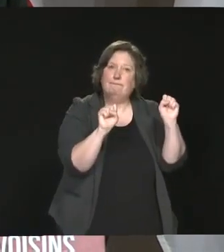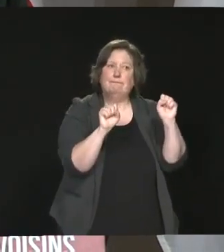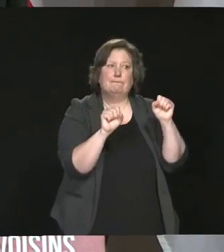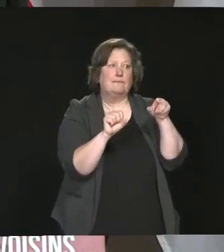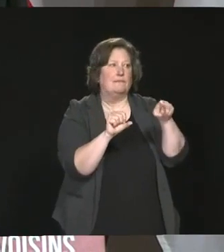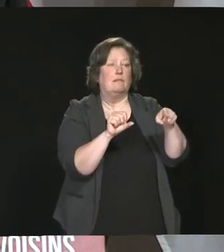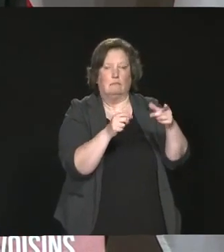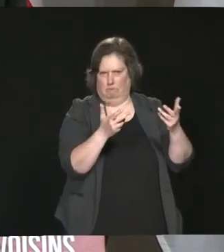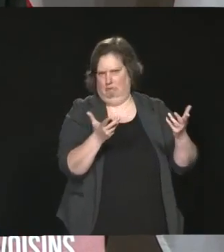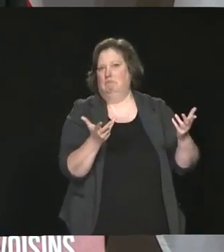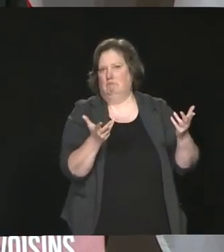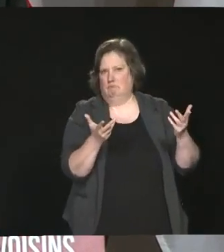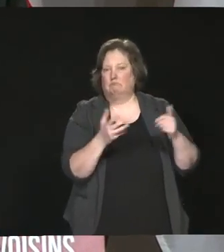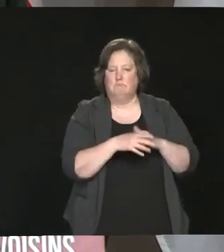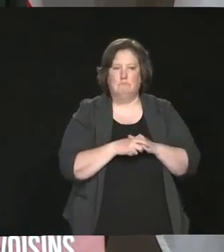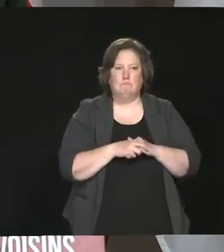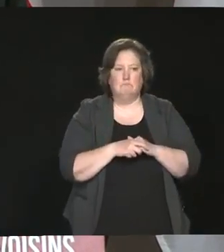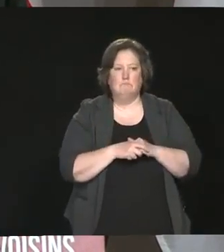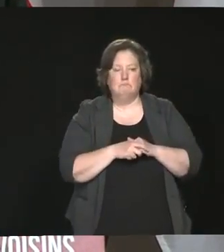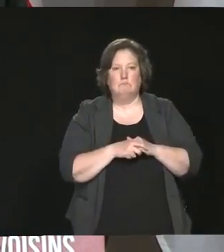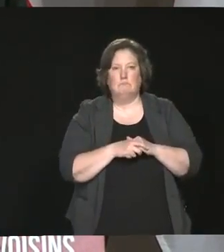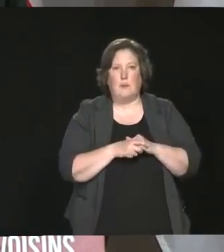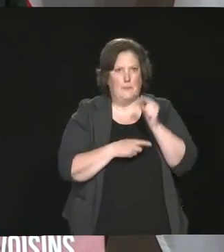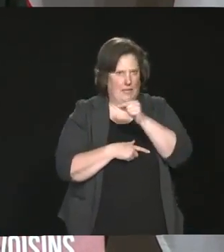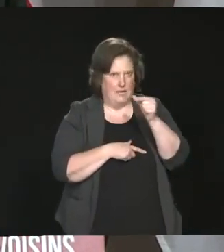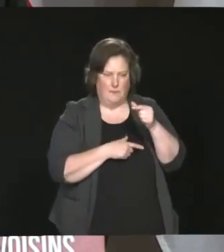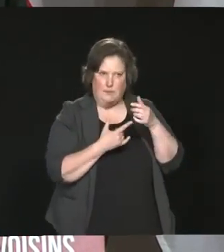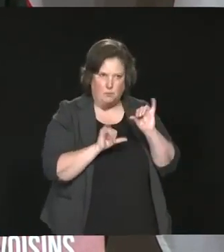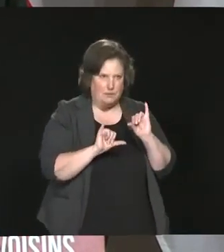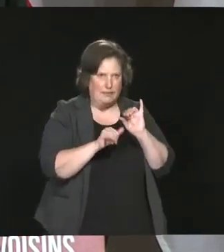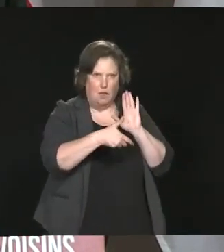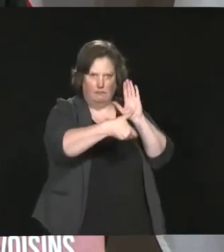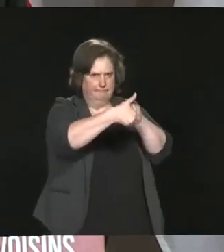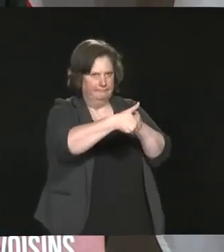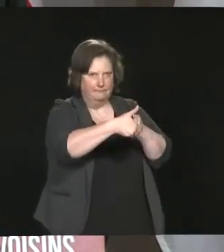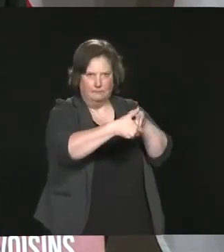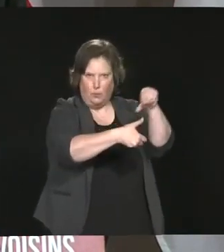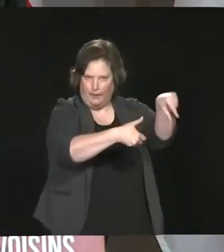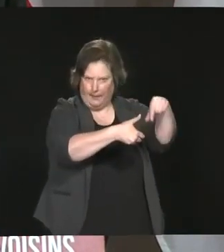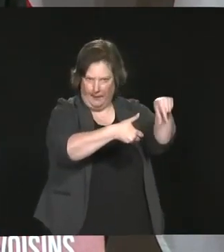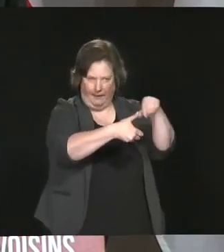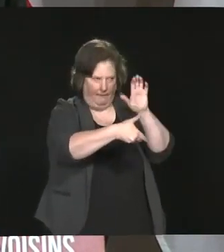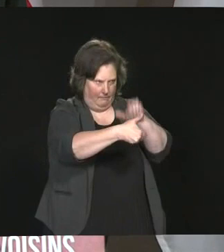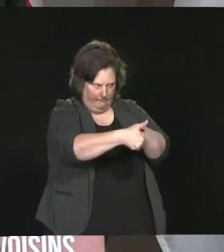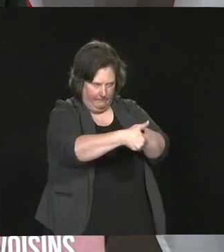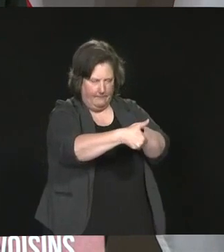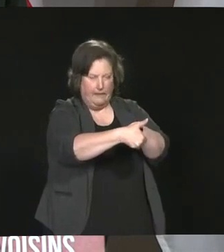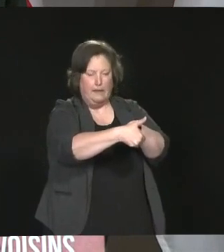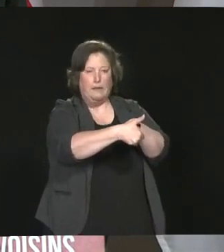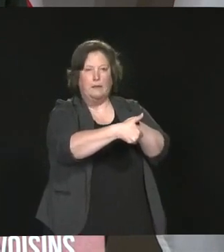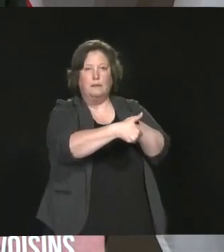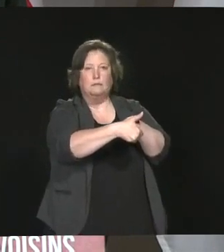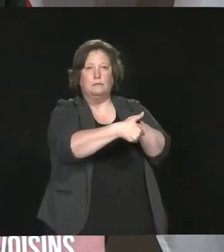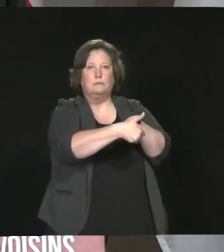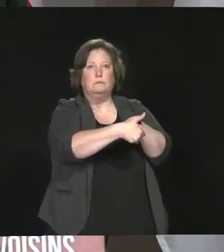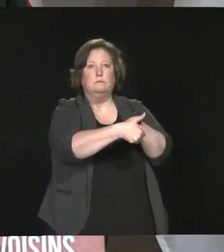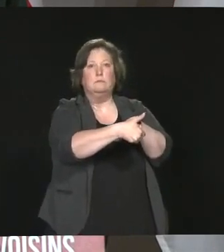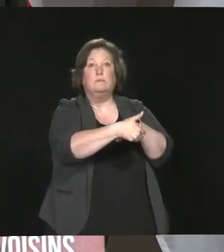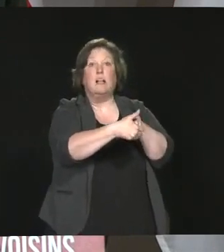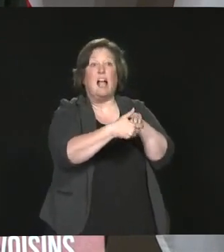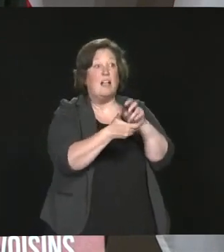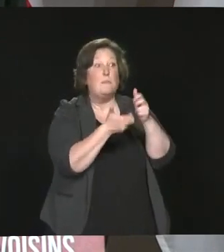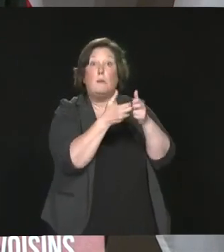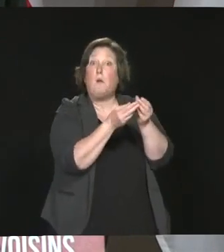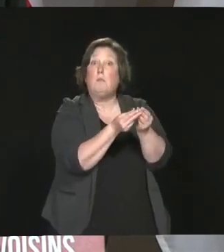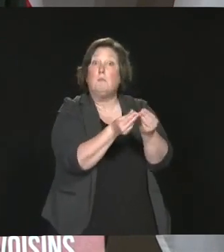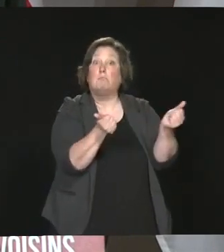continue to work very closely with the province of Quebec, and you know, the problem has not abated, and there are still significant